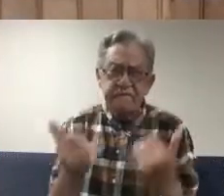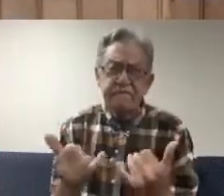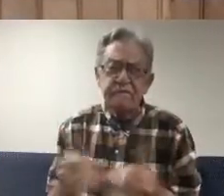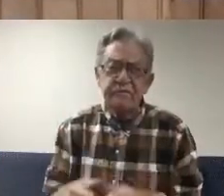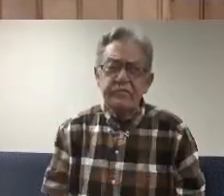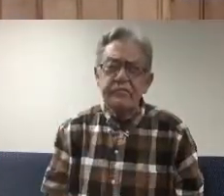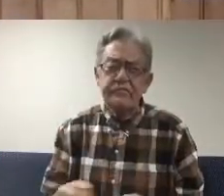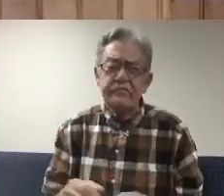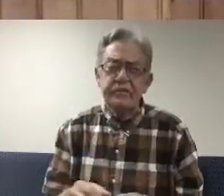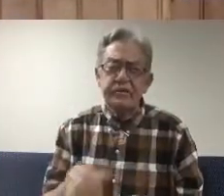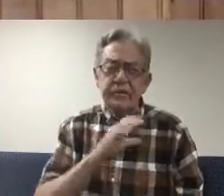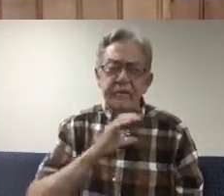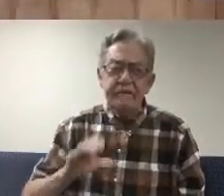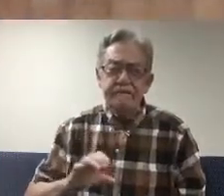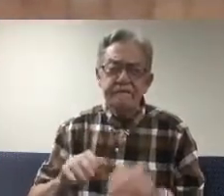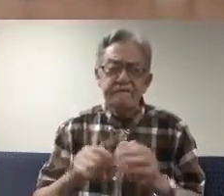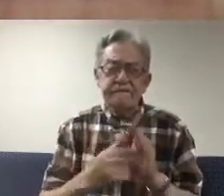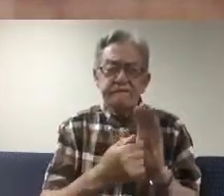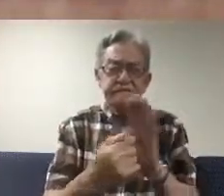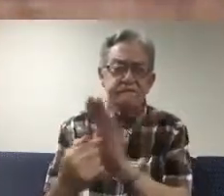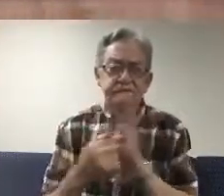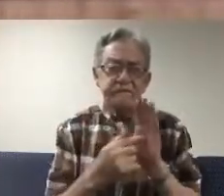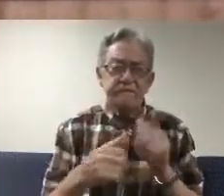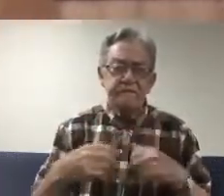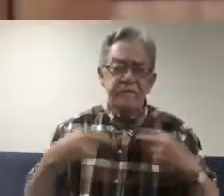way. That you may say, "Well, no,